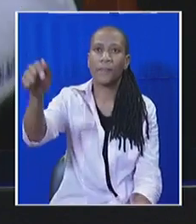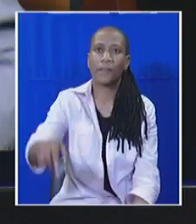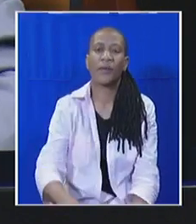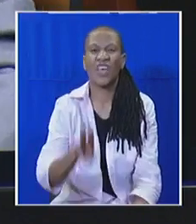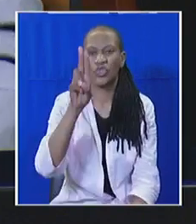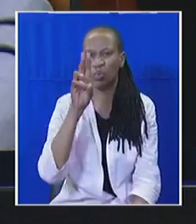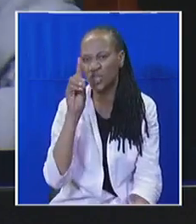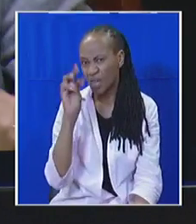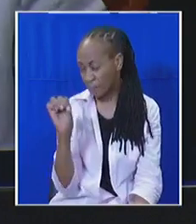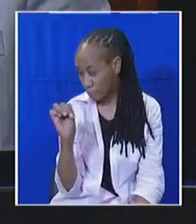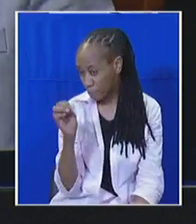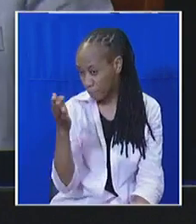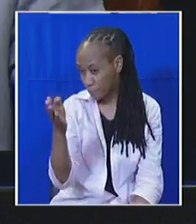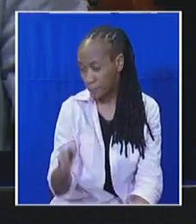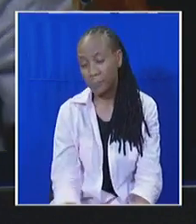UDM.